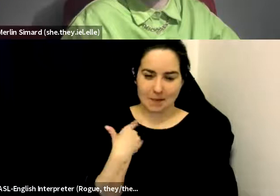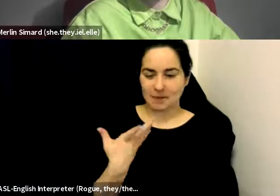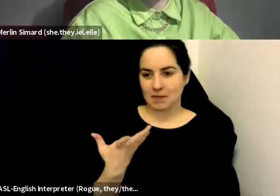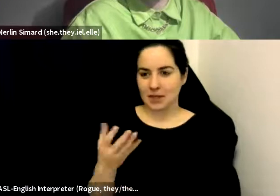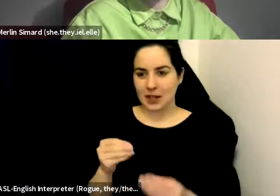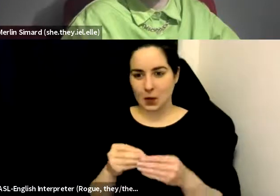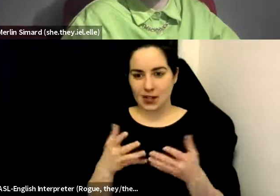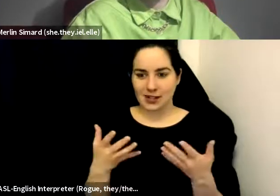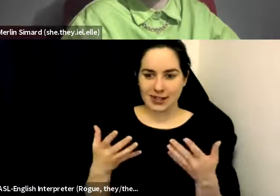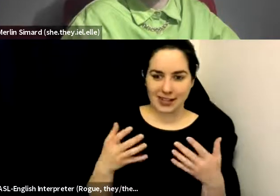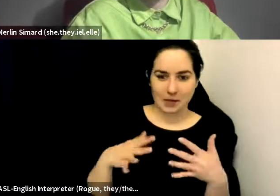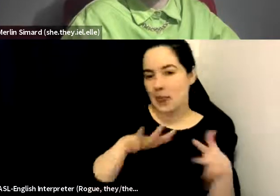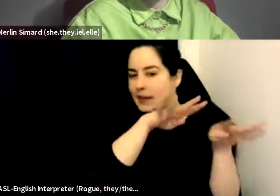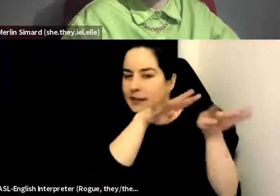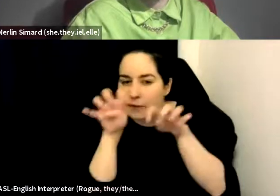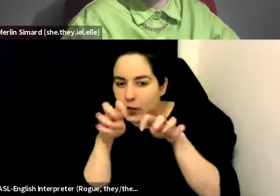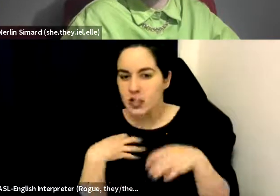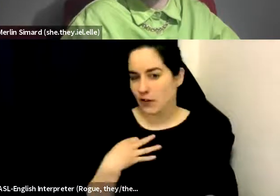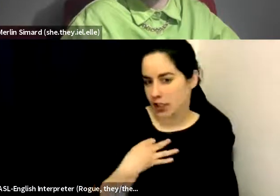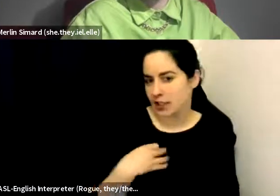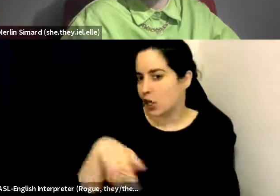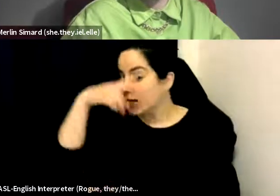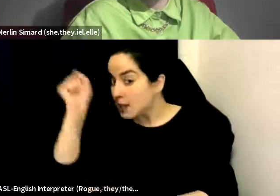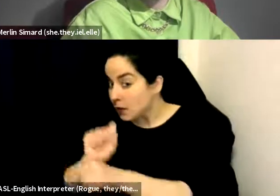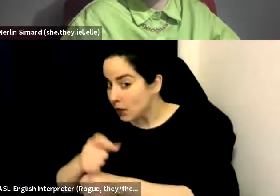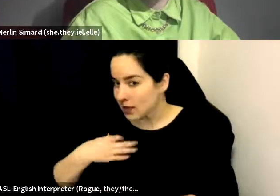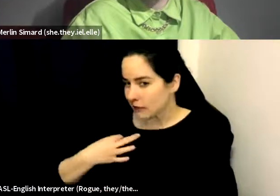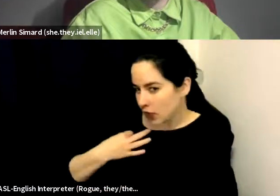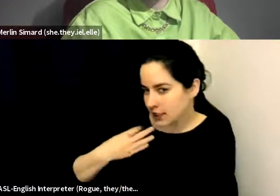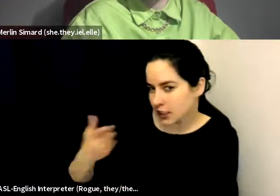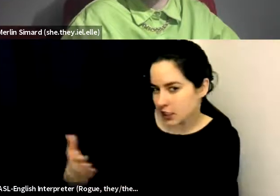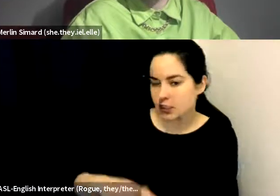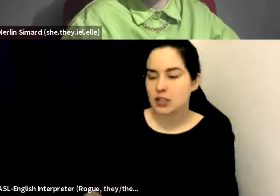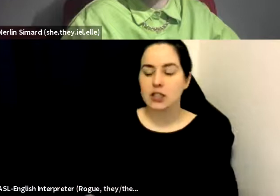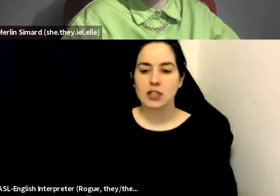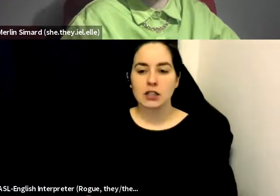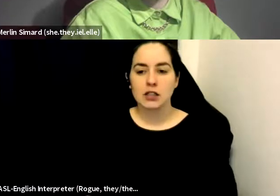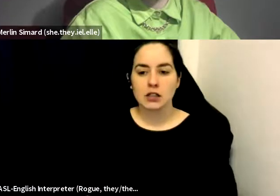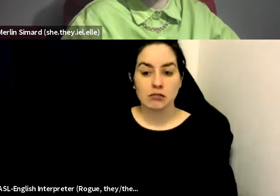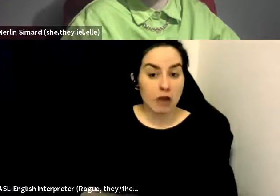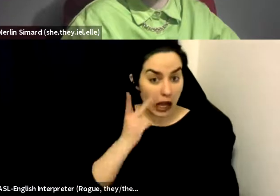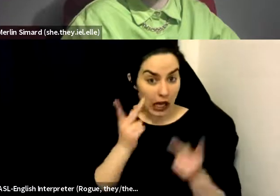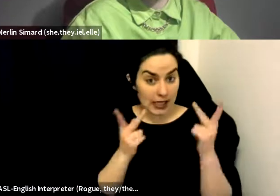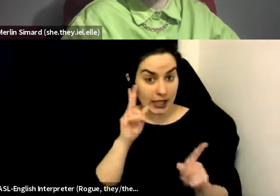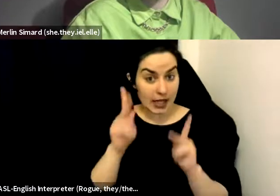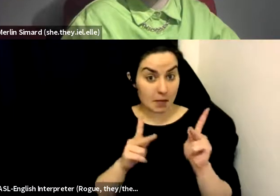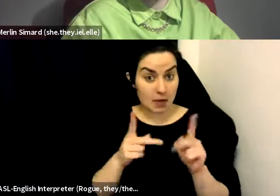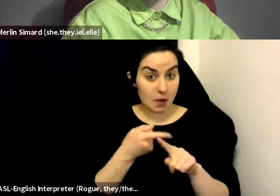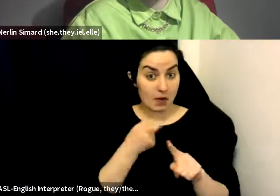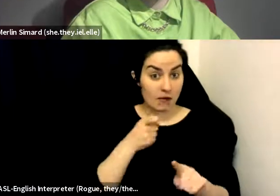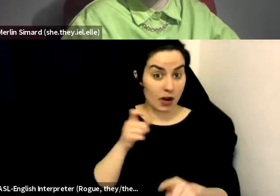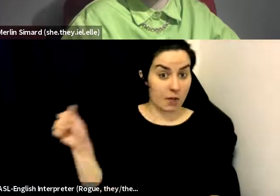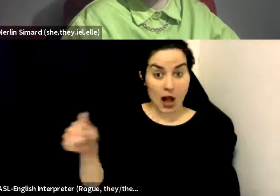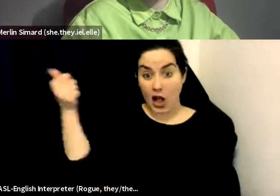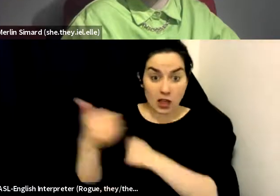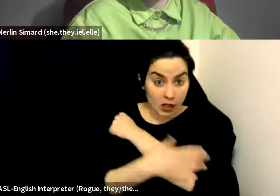volunteer for the Toronto Fringe, I volunteer for SummerWorks. And, you know, I see that people are coming from overseas, but they are more